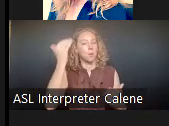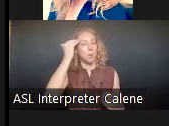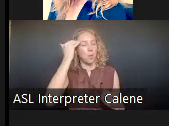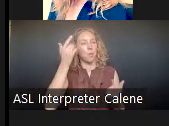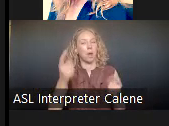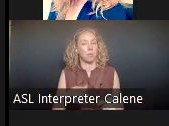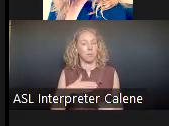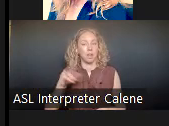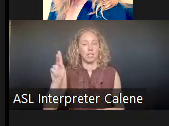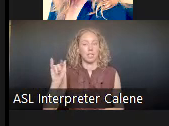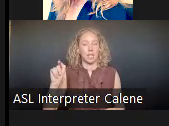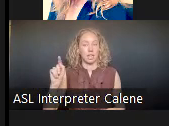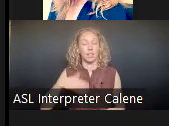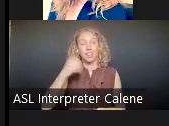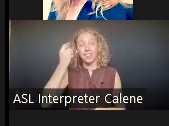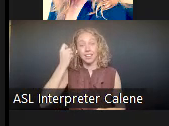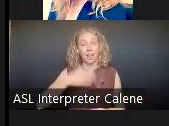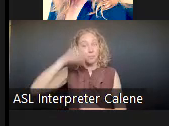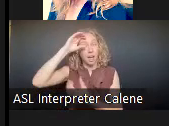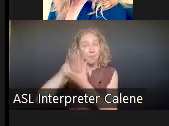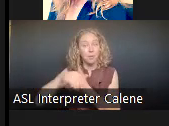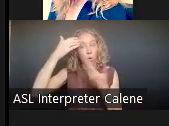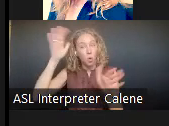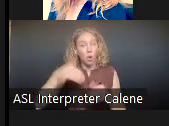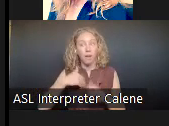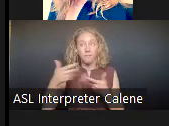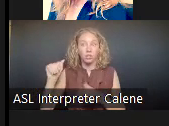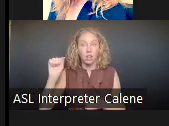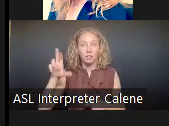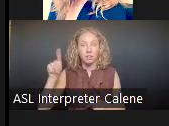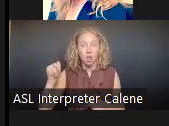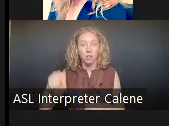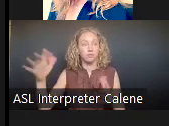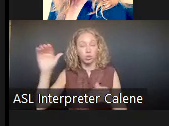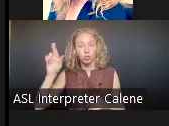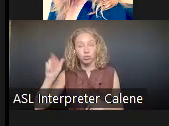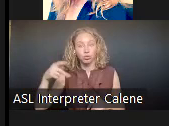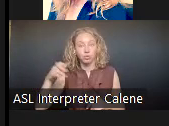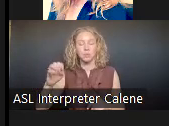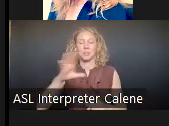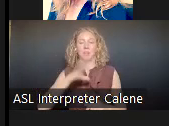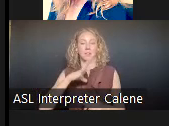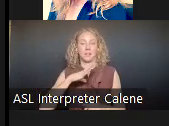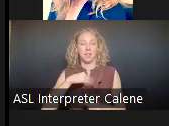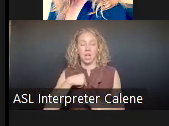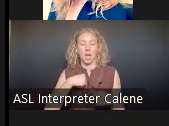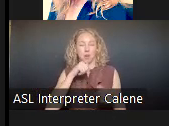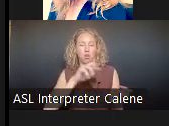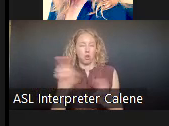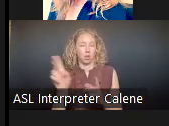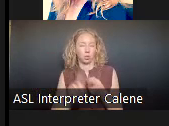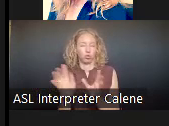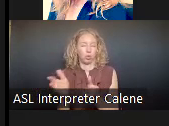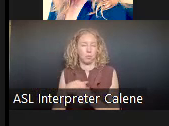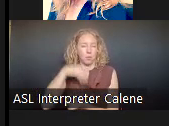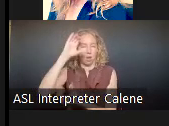My husband isn't aware that I was assaulted or raped, and So I really don't know if I'm ready to speak to him about